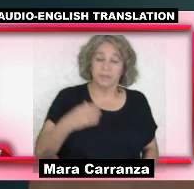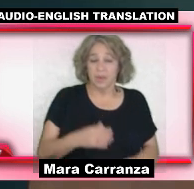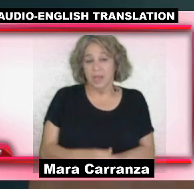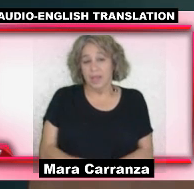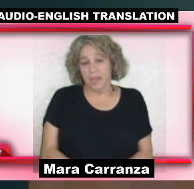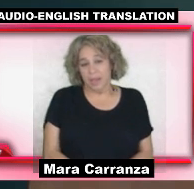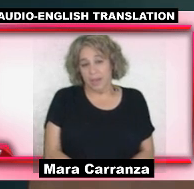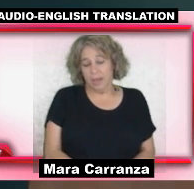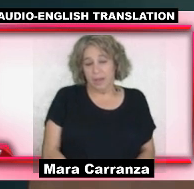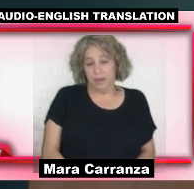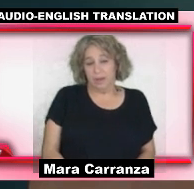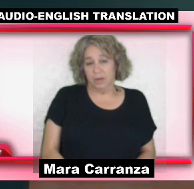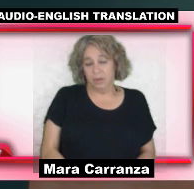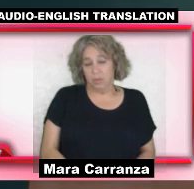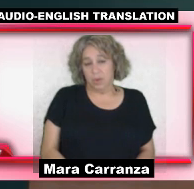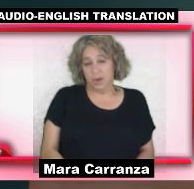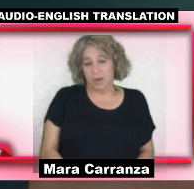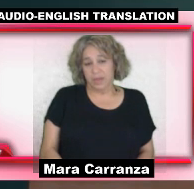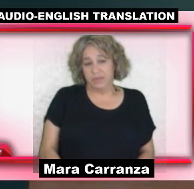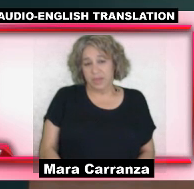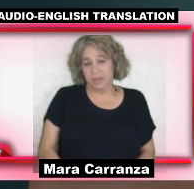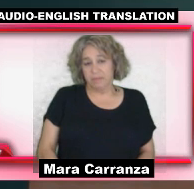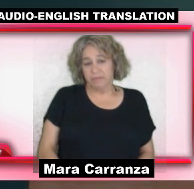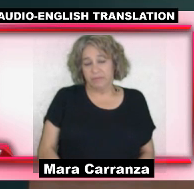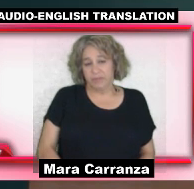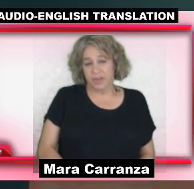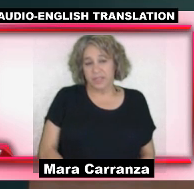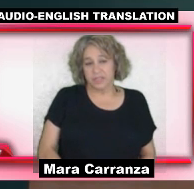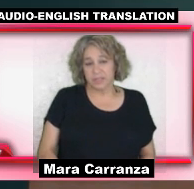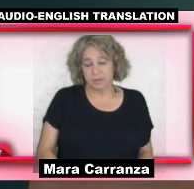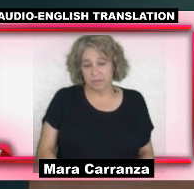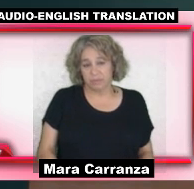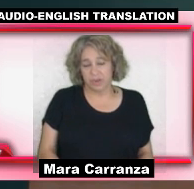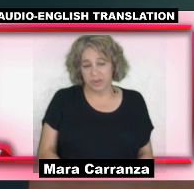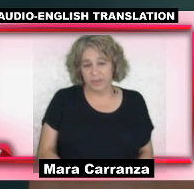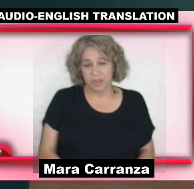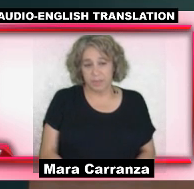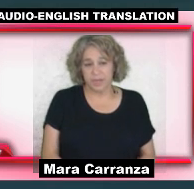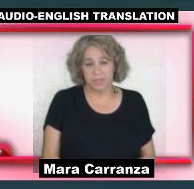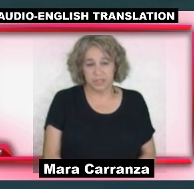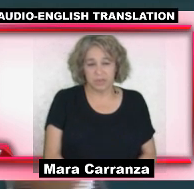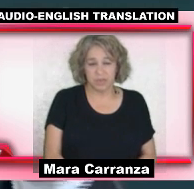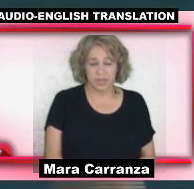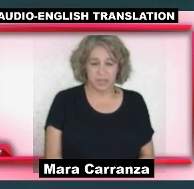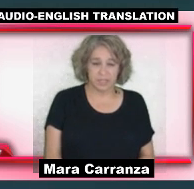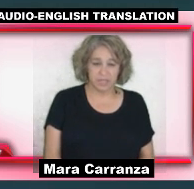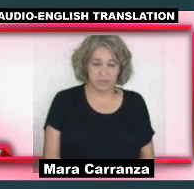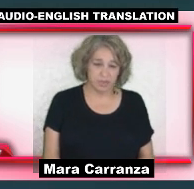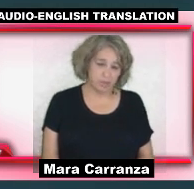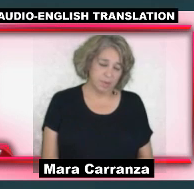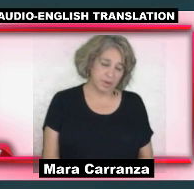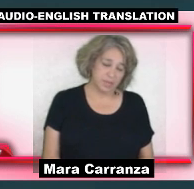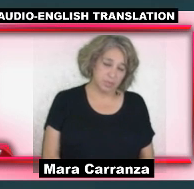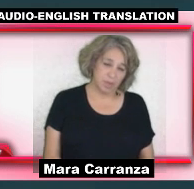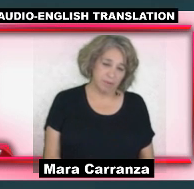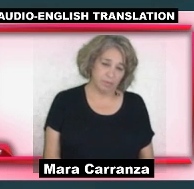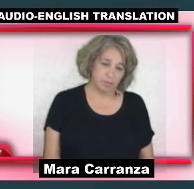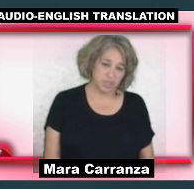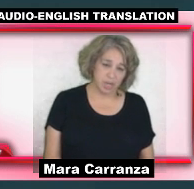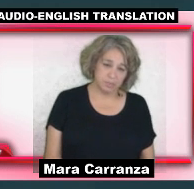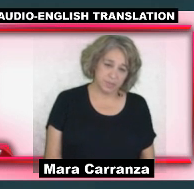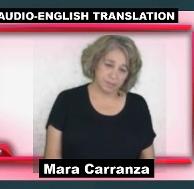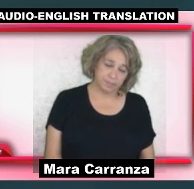están entregando fondos para el desarrollo con la idea de que los centroamericanos tengan trabajo. So that the Central Americans will